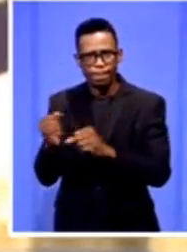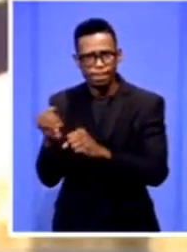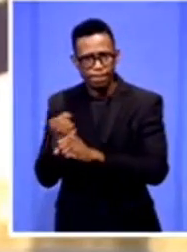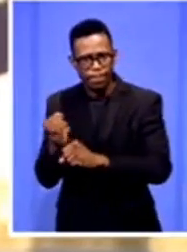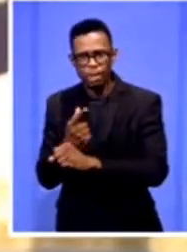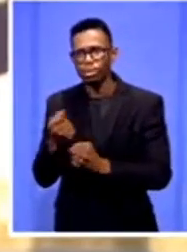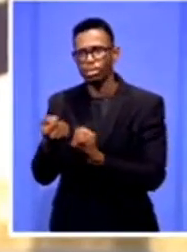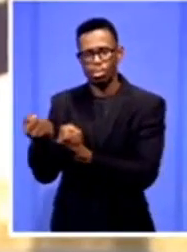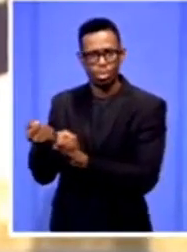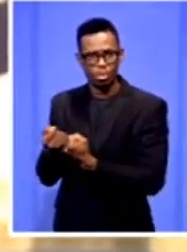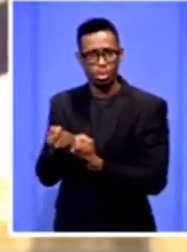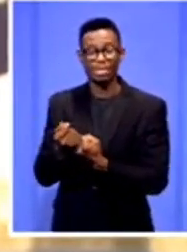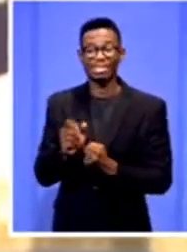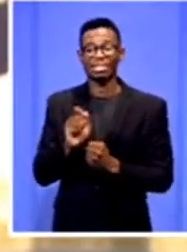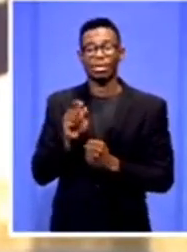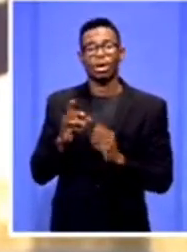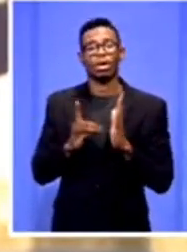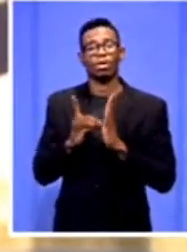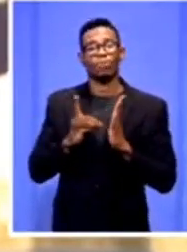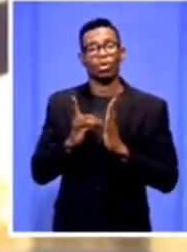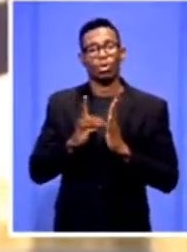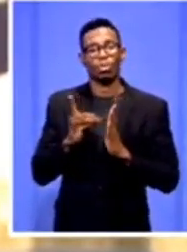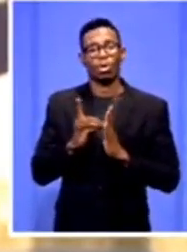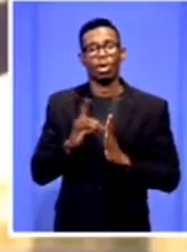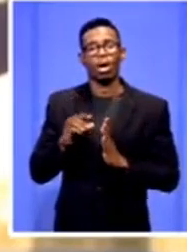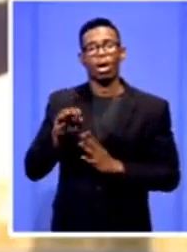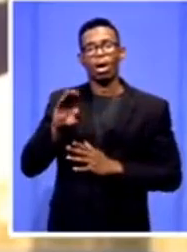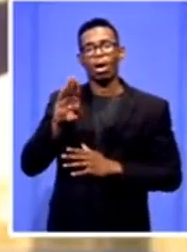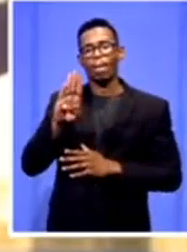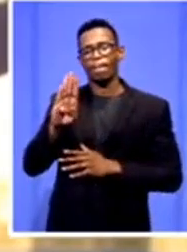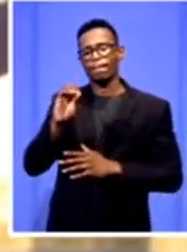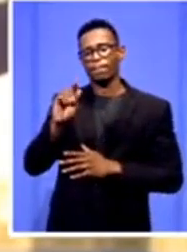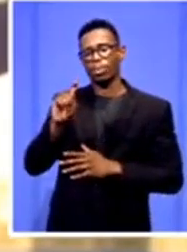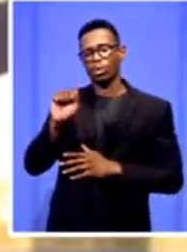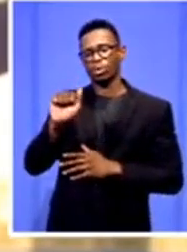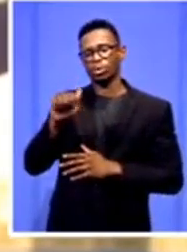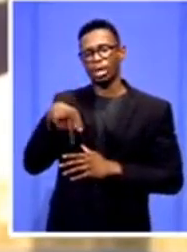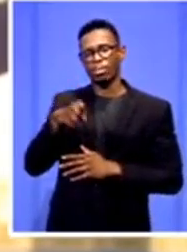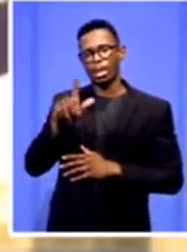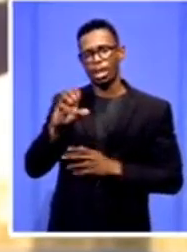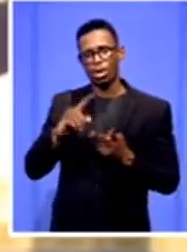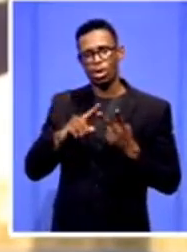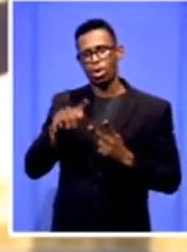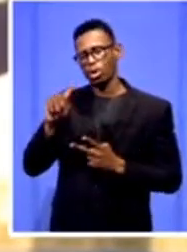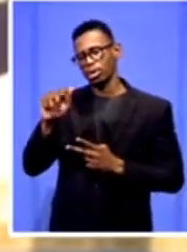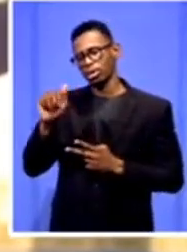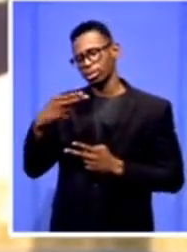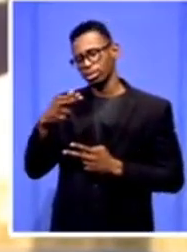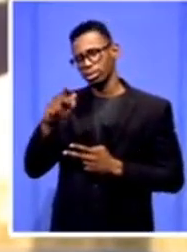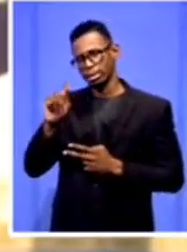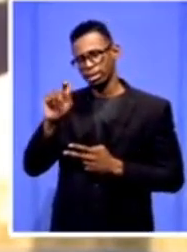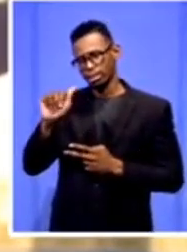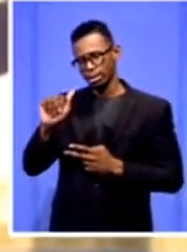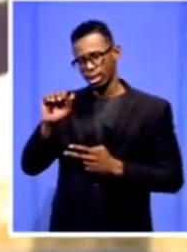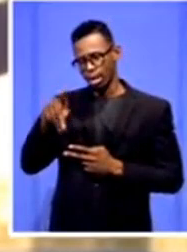in our Putaditshaba, Botshabelo and Thabantsho industrial parks to stimulate economic growth